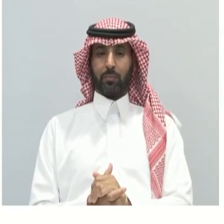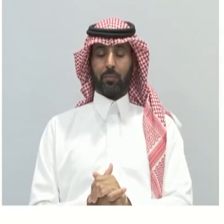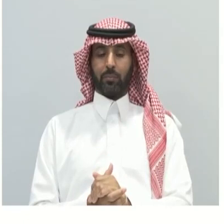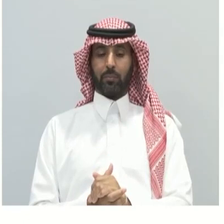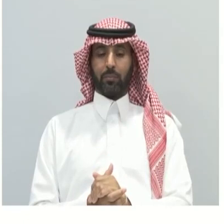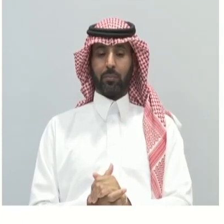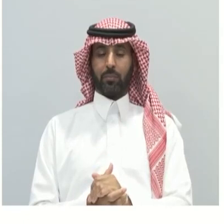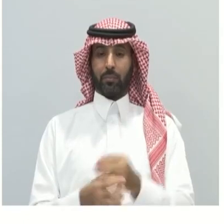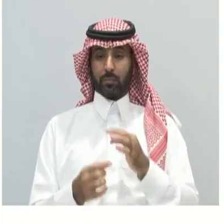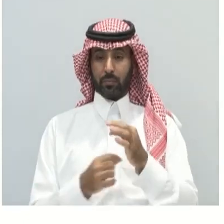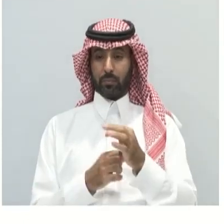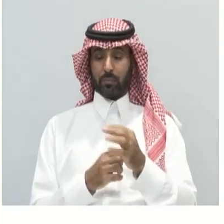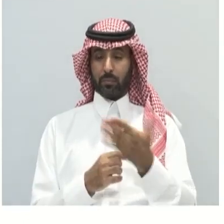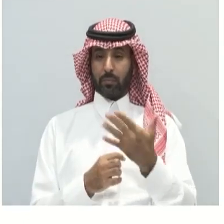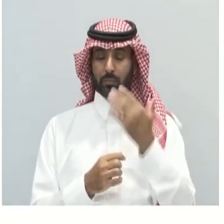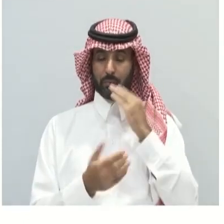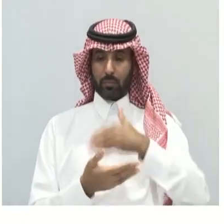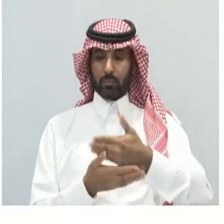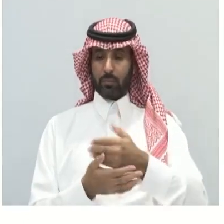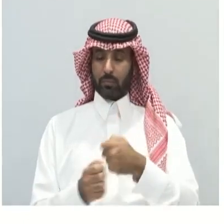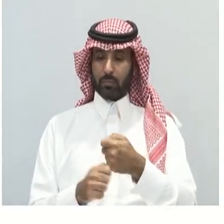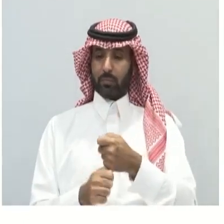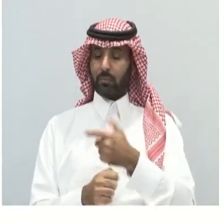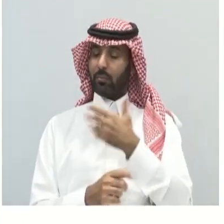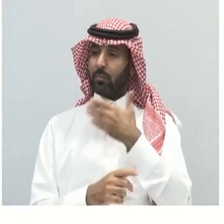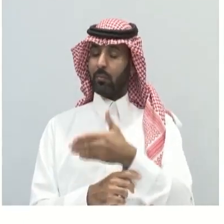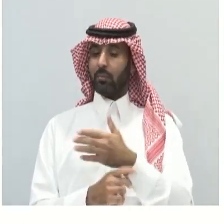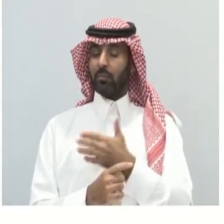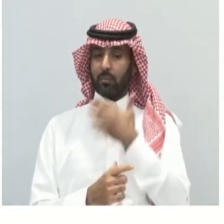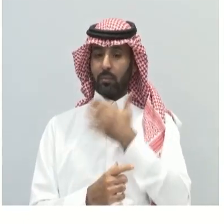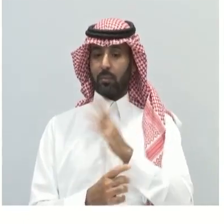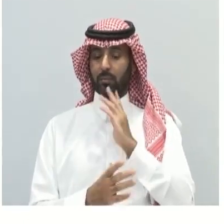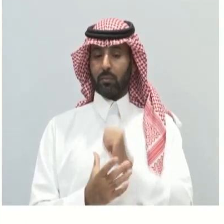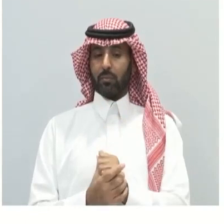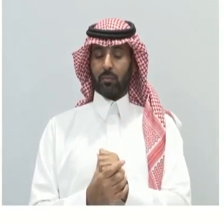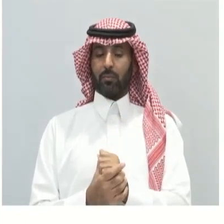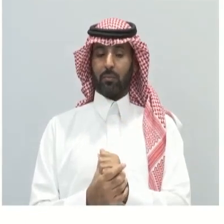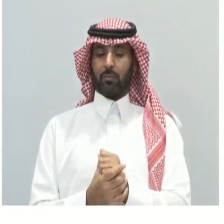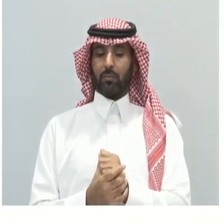They bought her a new laptop. So how do we change it?